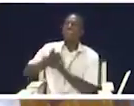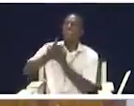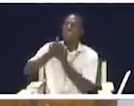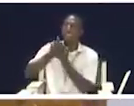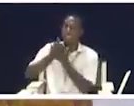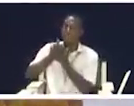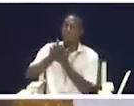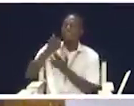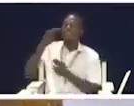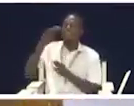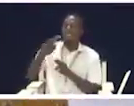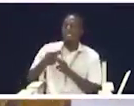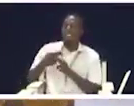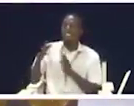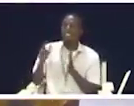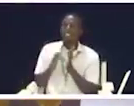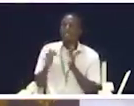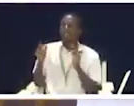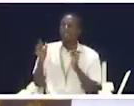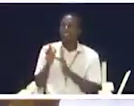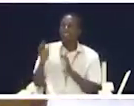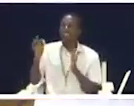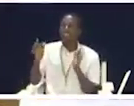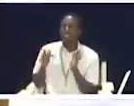Natalia, Ipato Sahata,